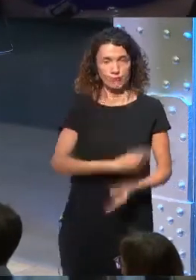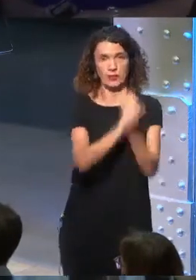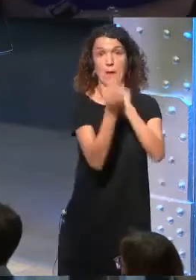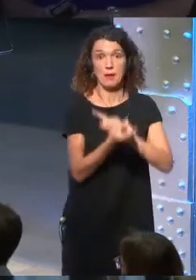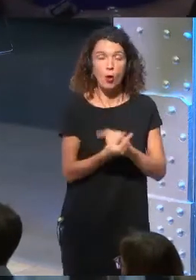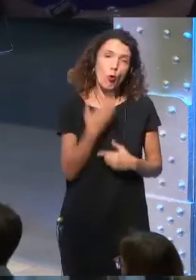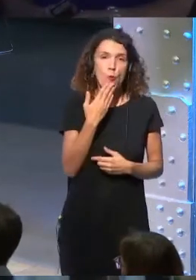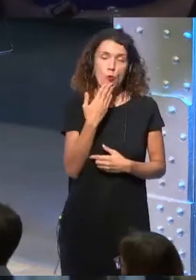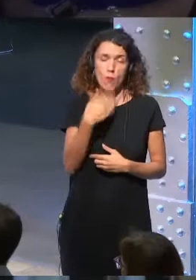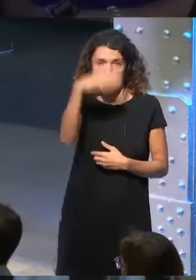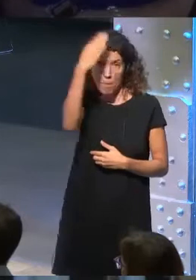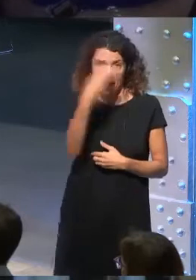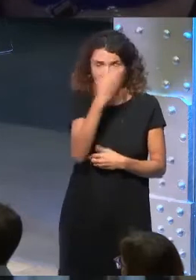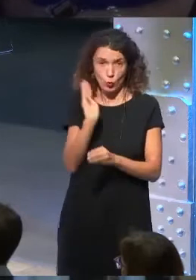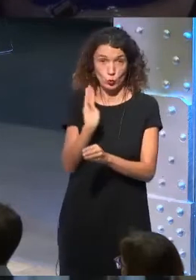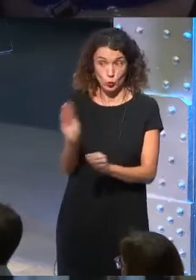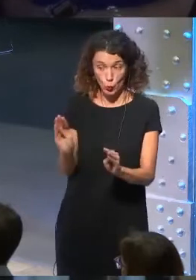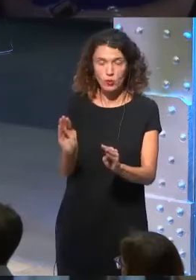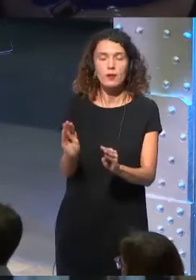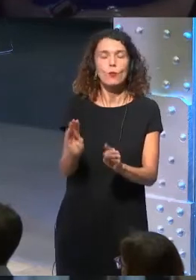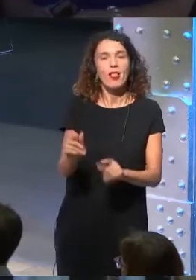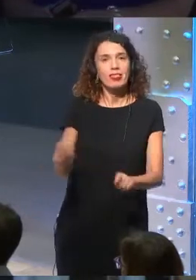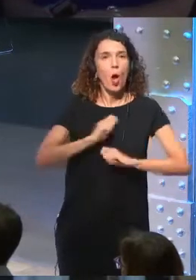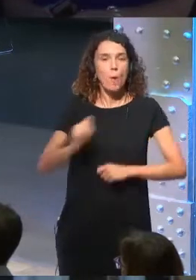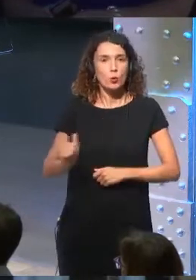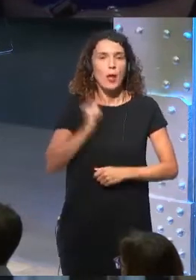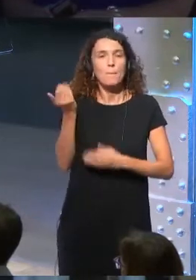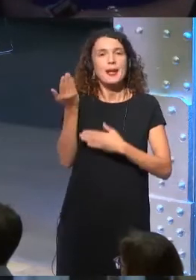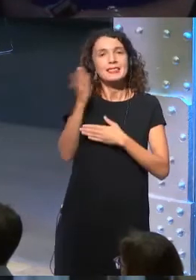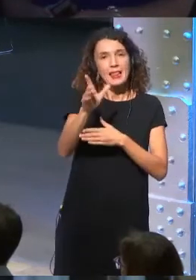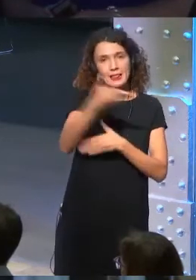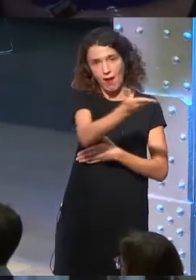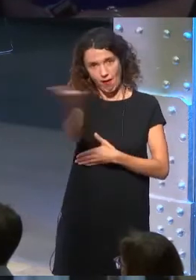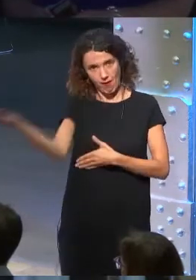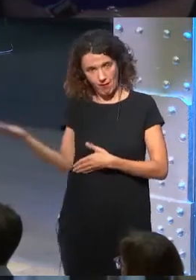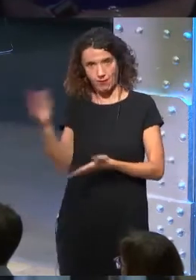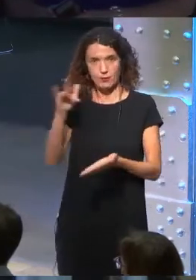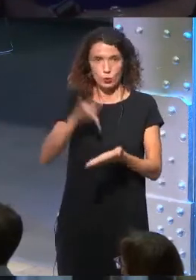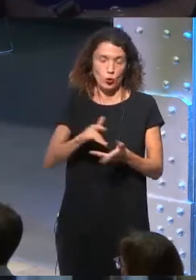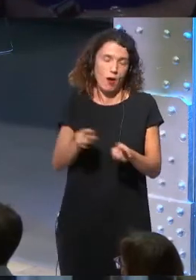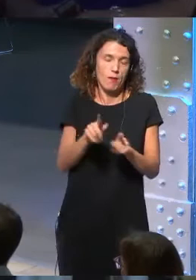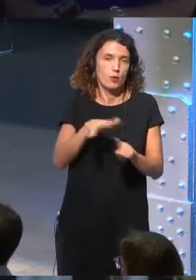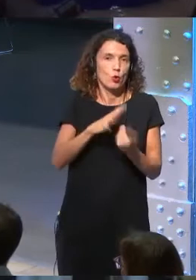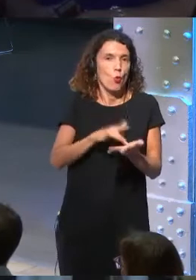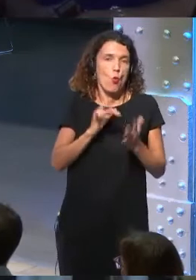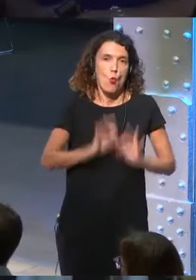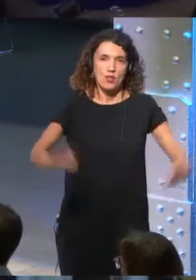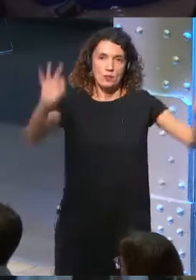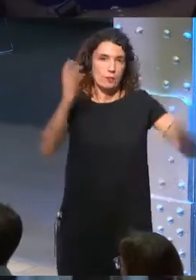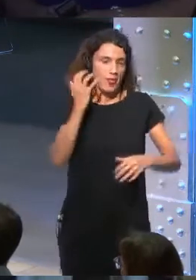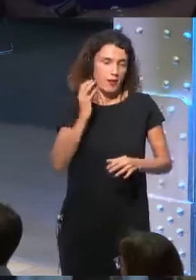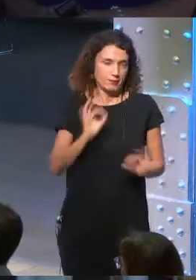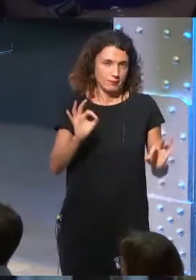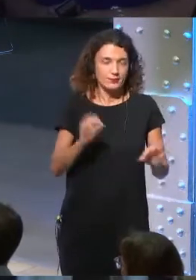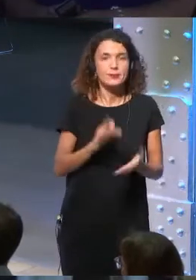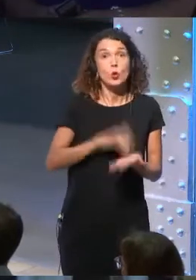I had become his godfather, now they've told me to introduce herself to you in